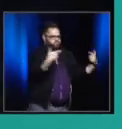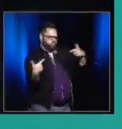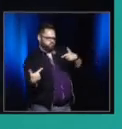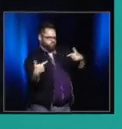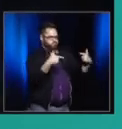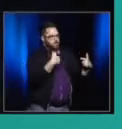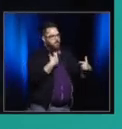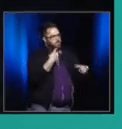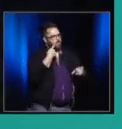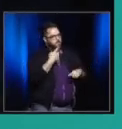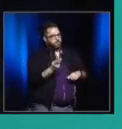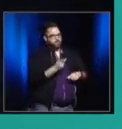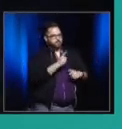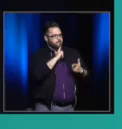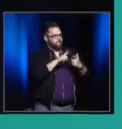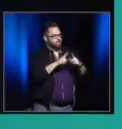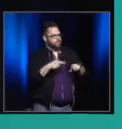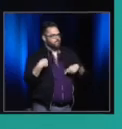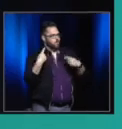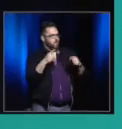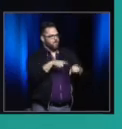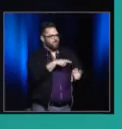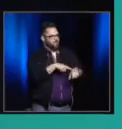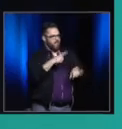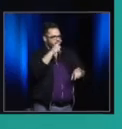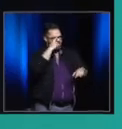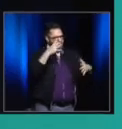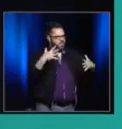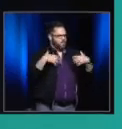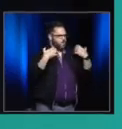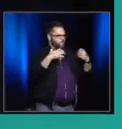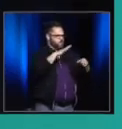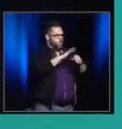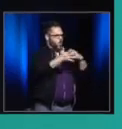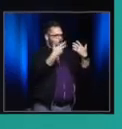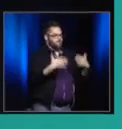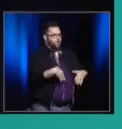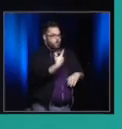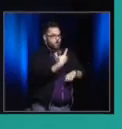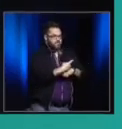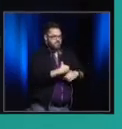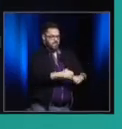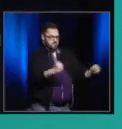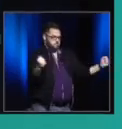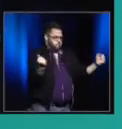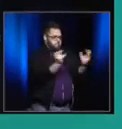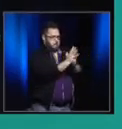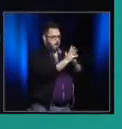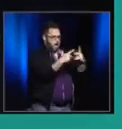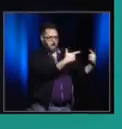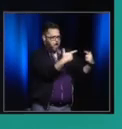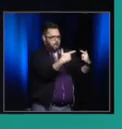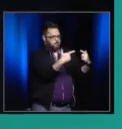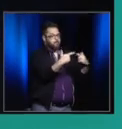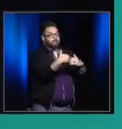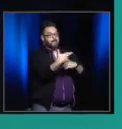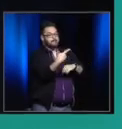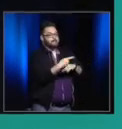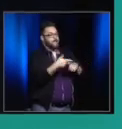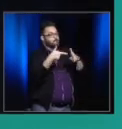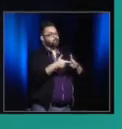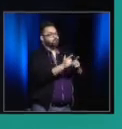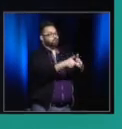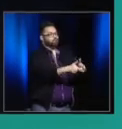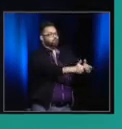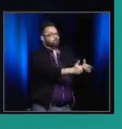so long, and now it's over. The next day, they were back together again. So here we have the PD group